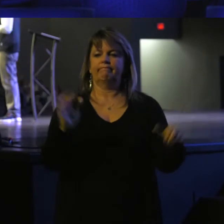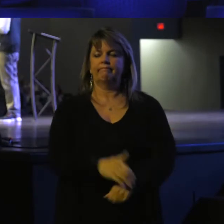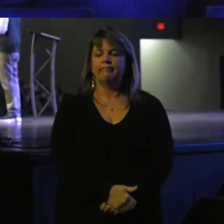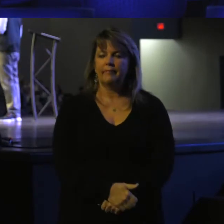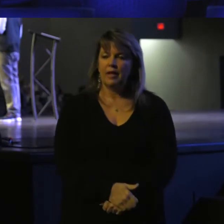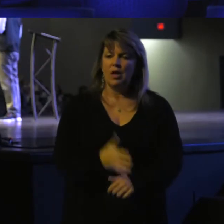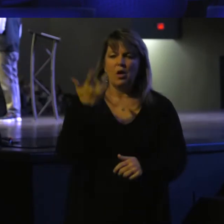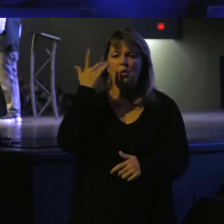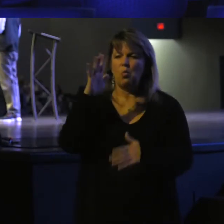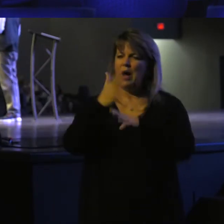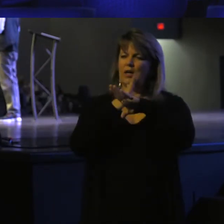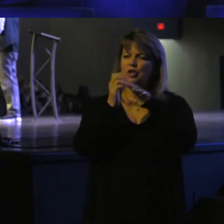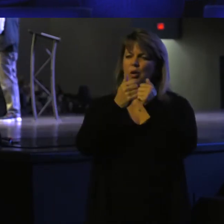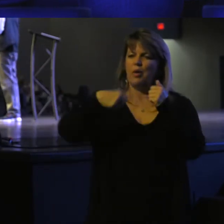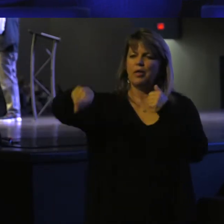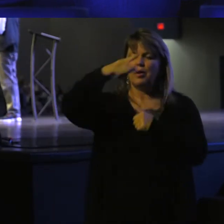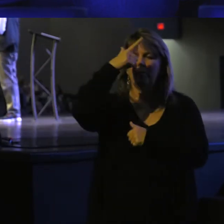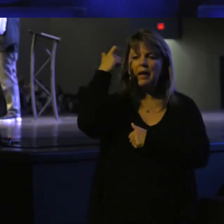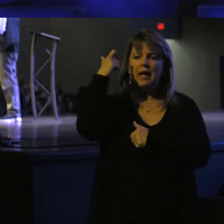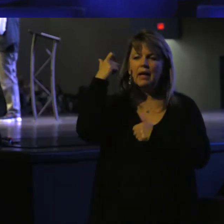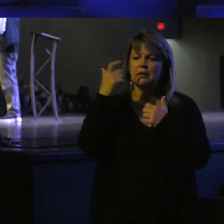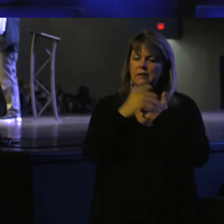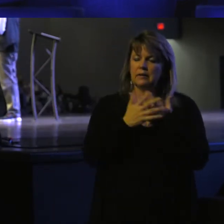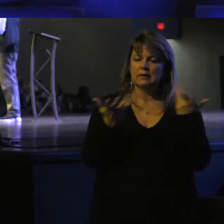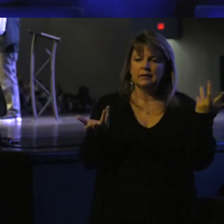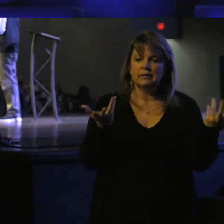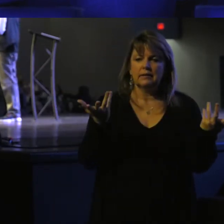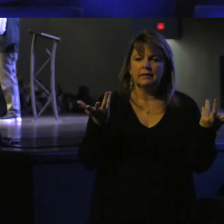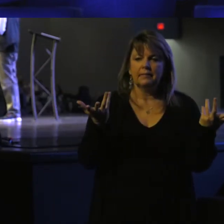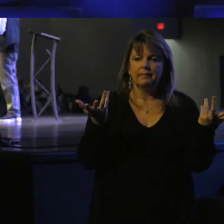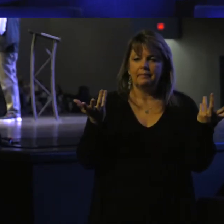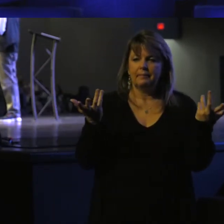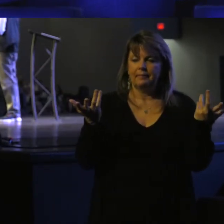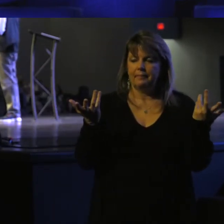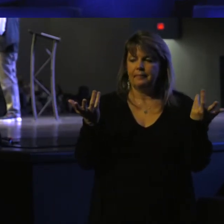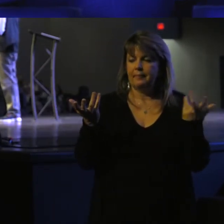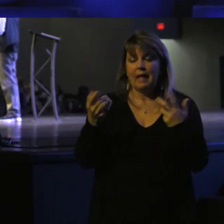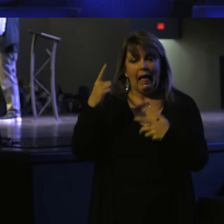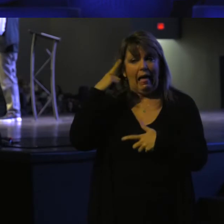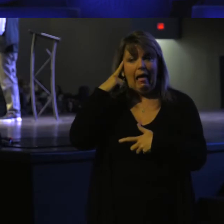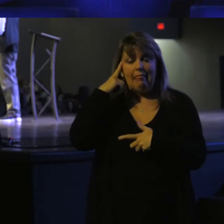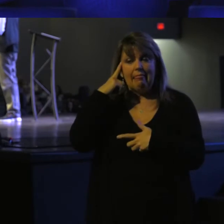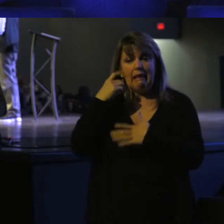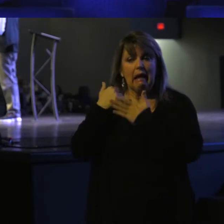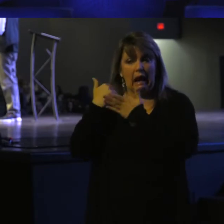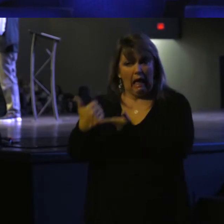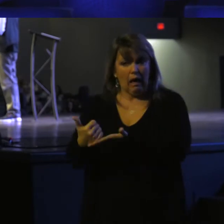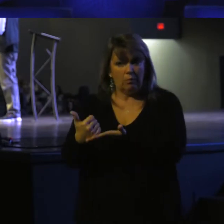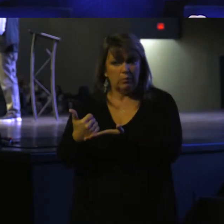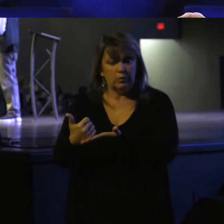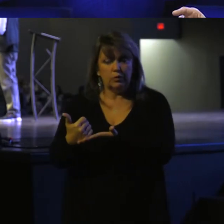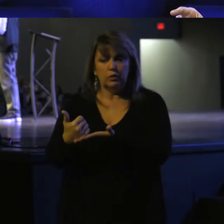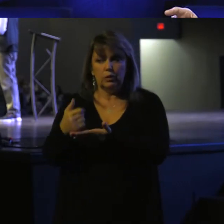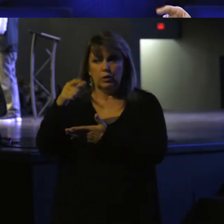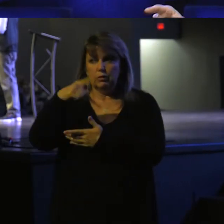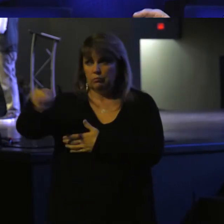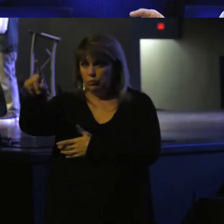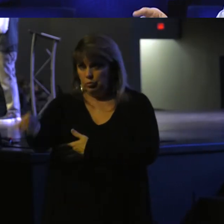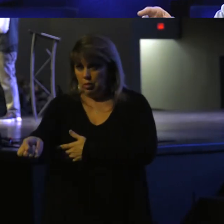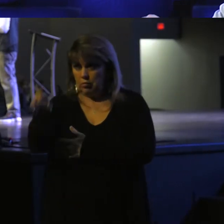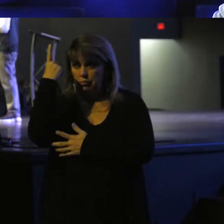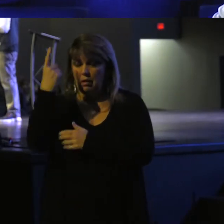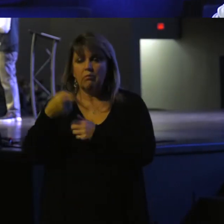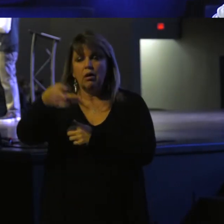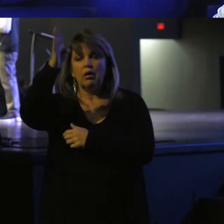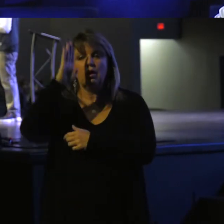Why do I share that with you? I share that with you because I think it helps you understand, so what